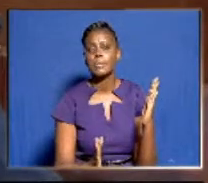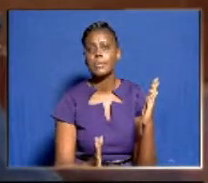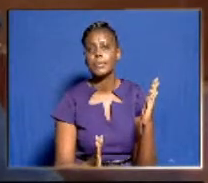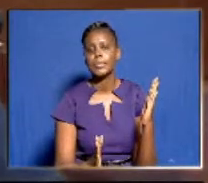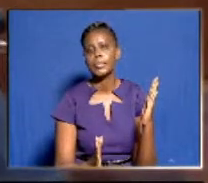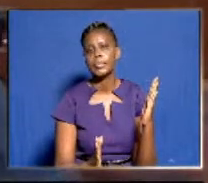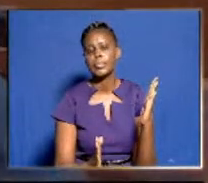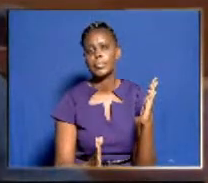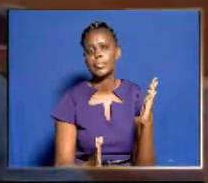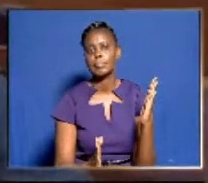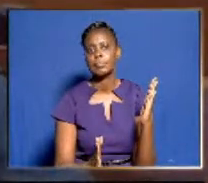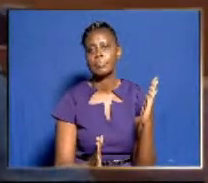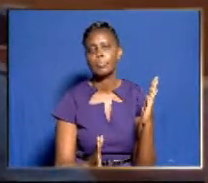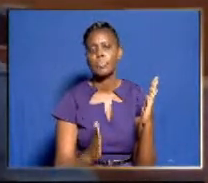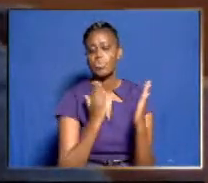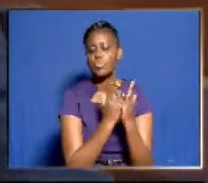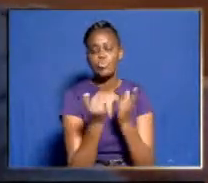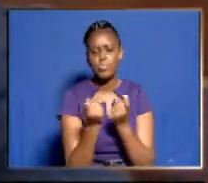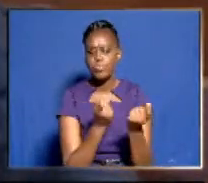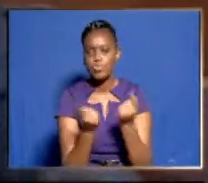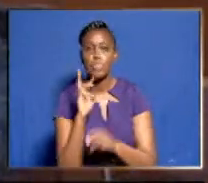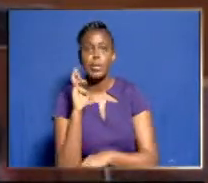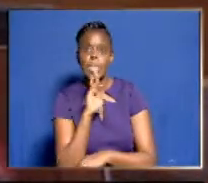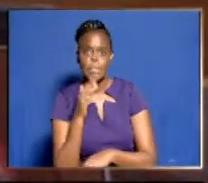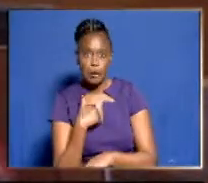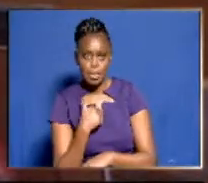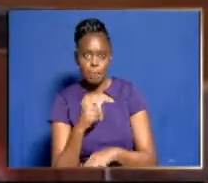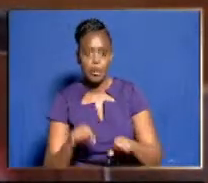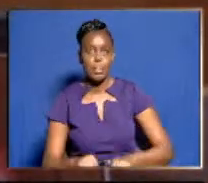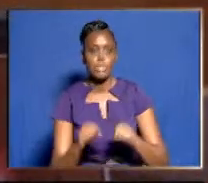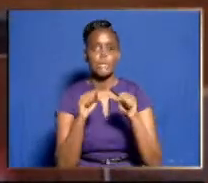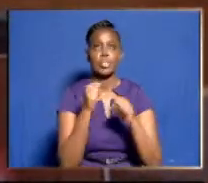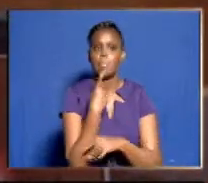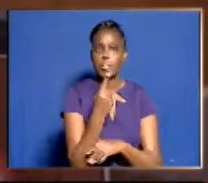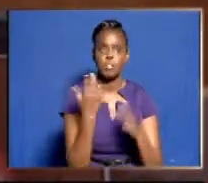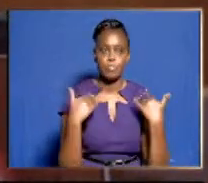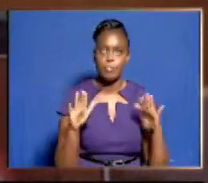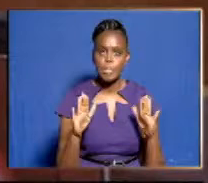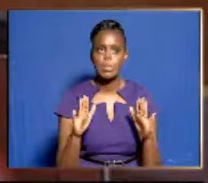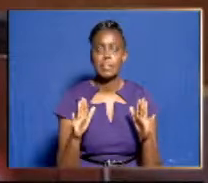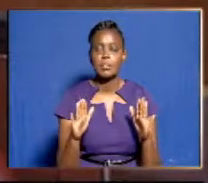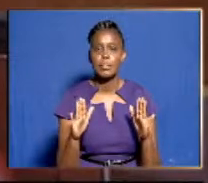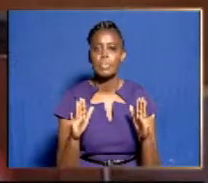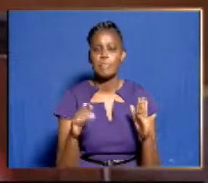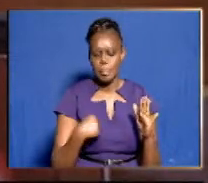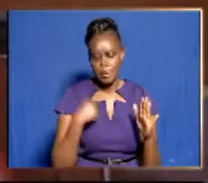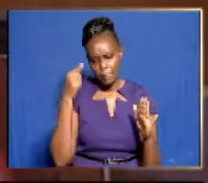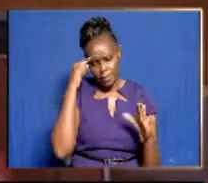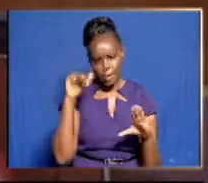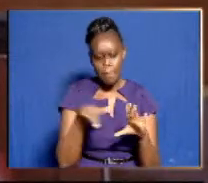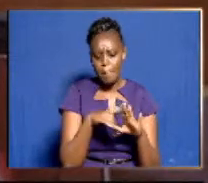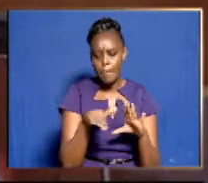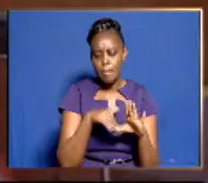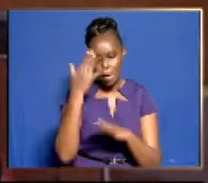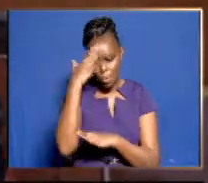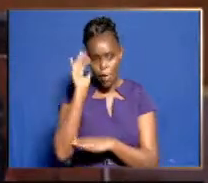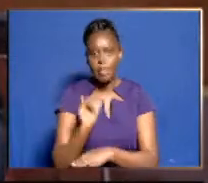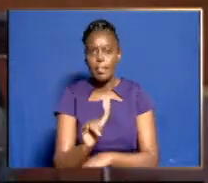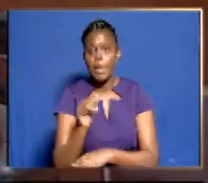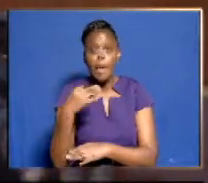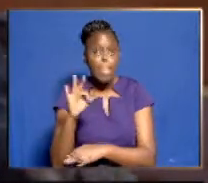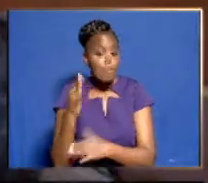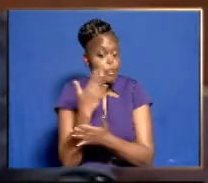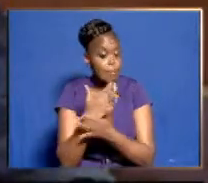despite the few risks which my chair has mentioned, I think what members need to note is if